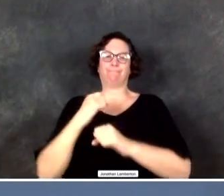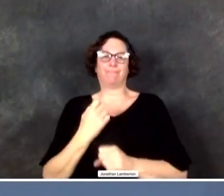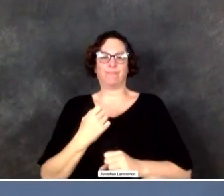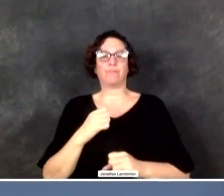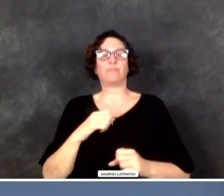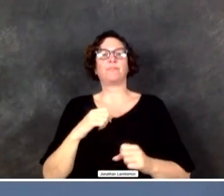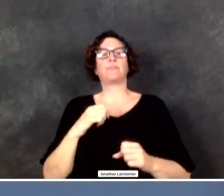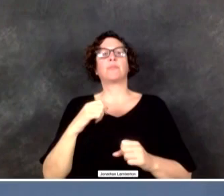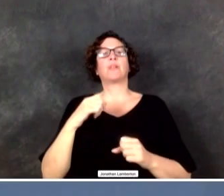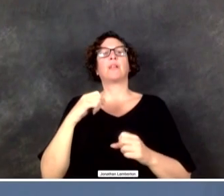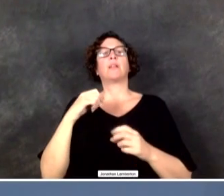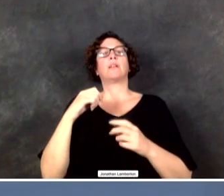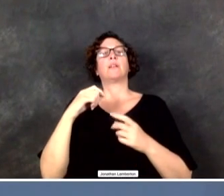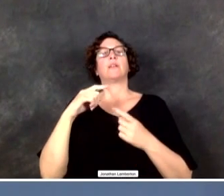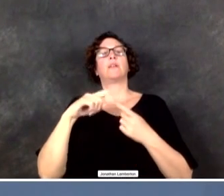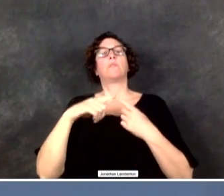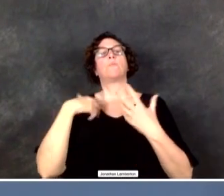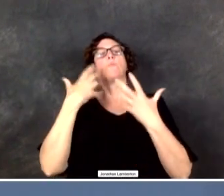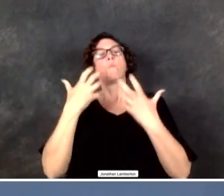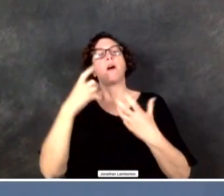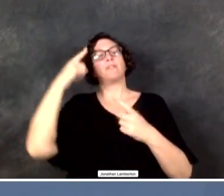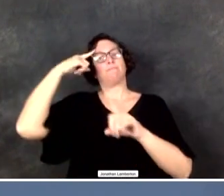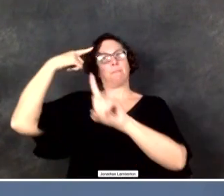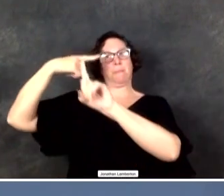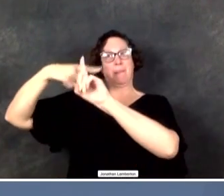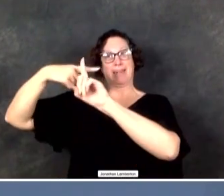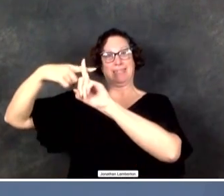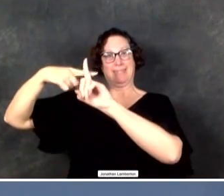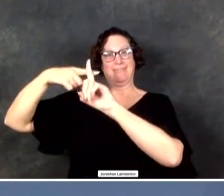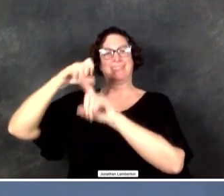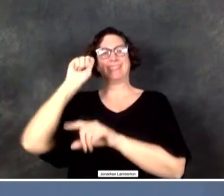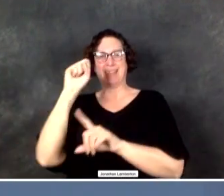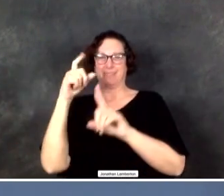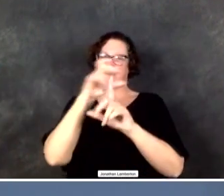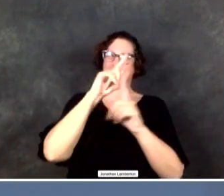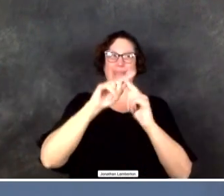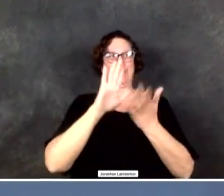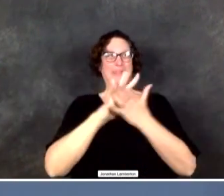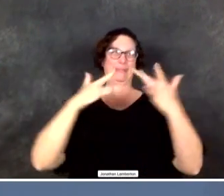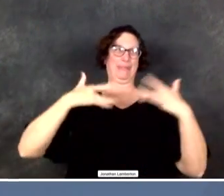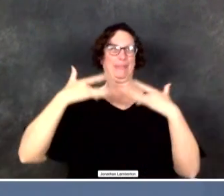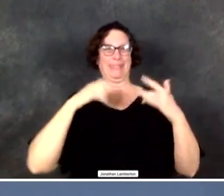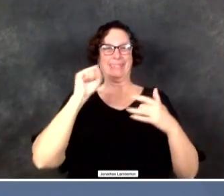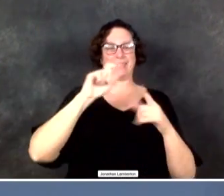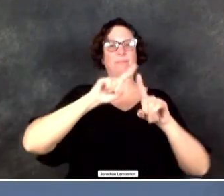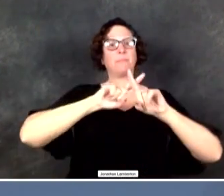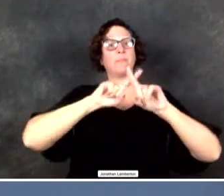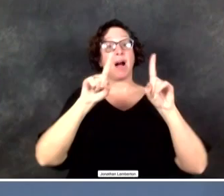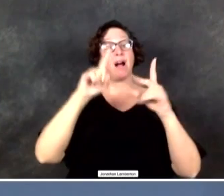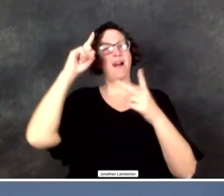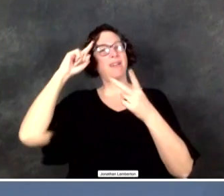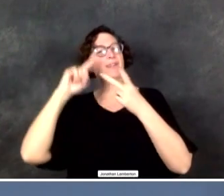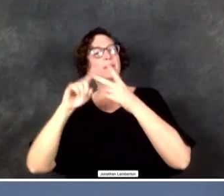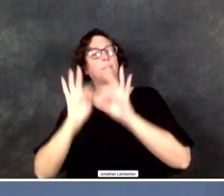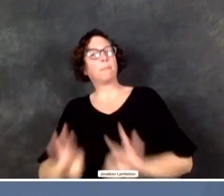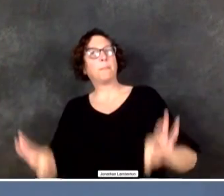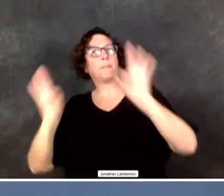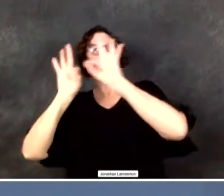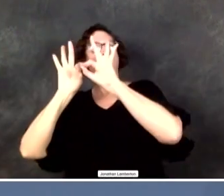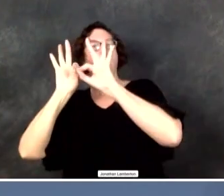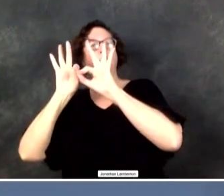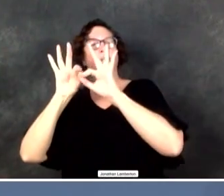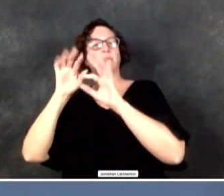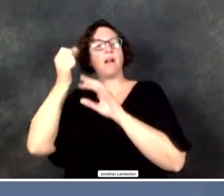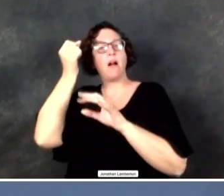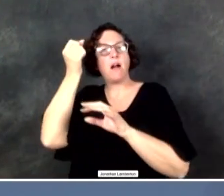safe. Realistically, given the modeling that the mayor has talked about, we are going to be in remote learning phase through the